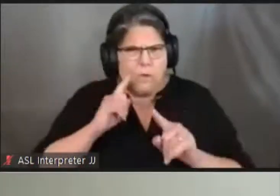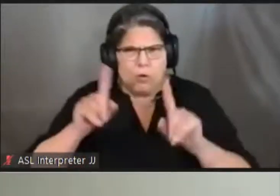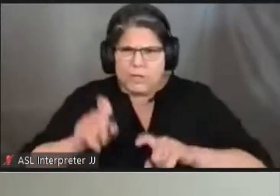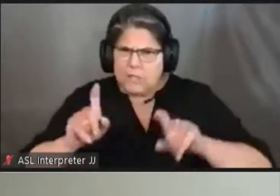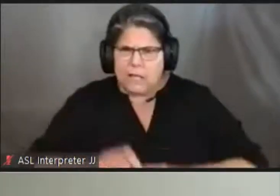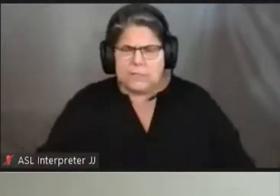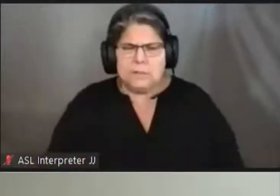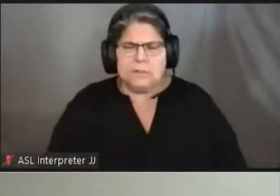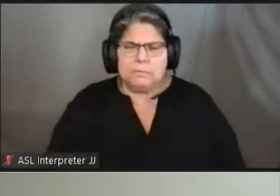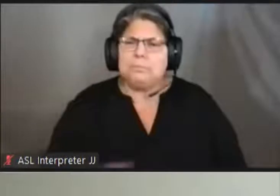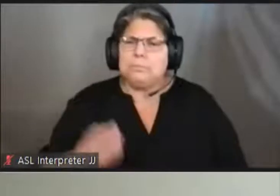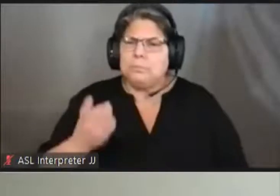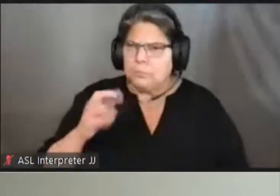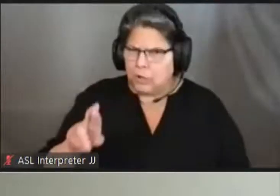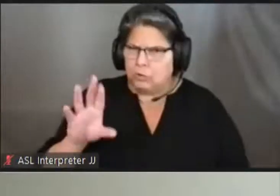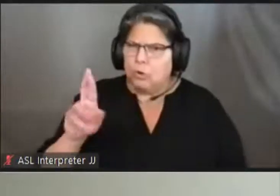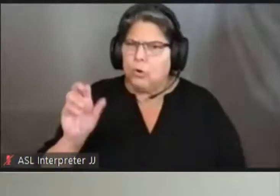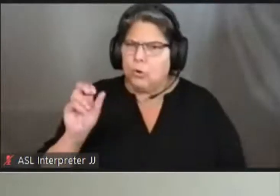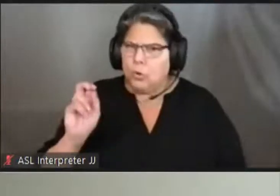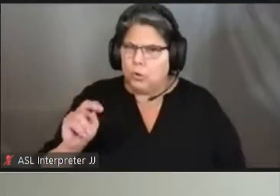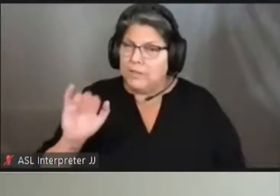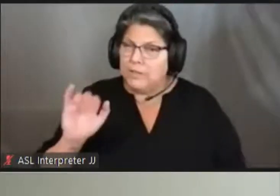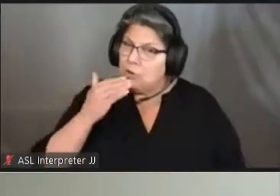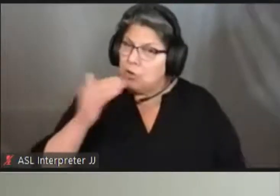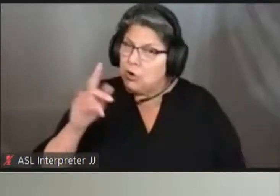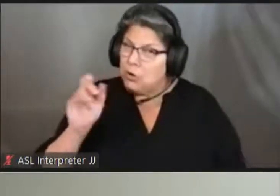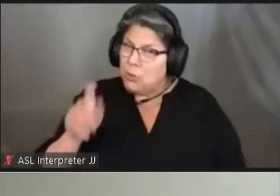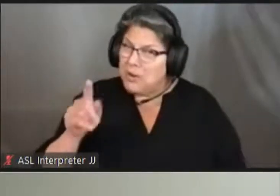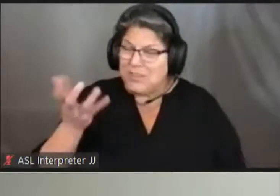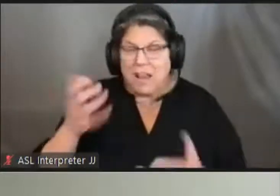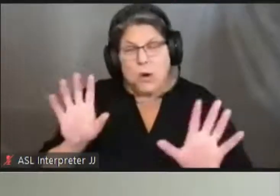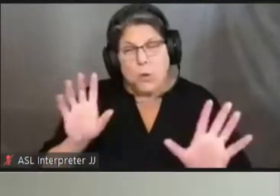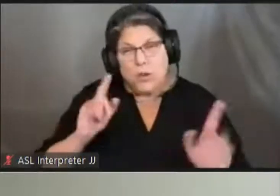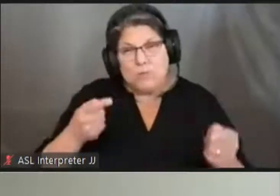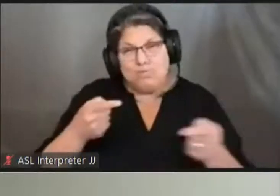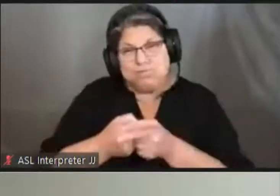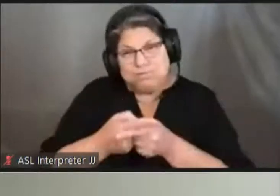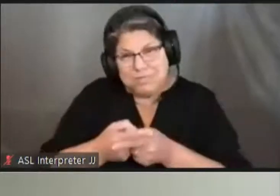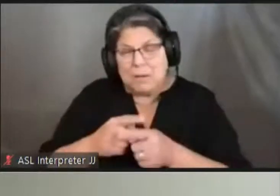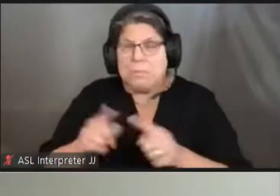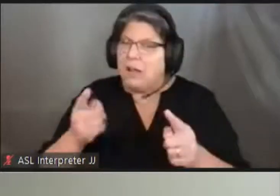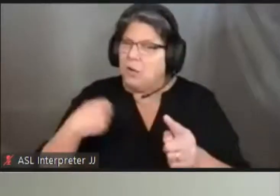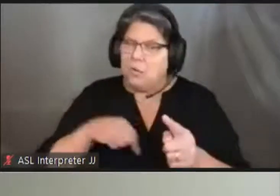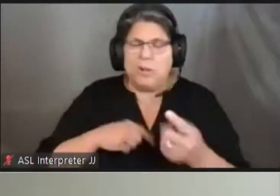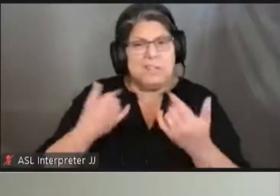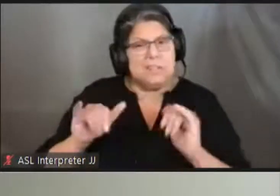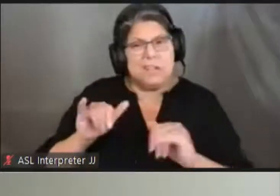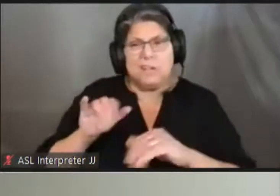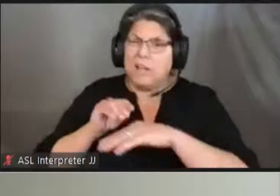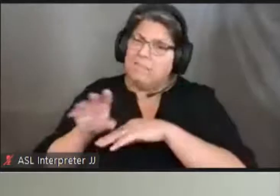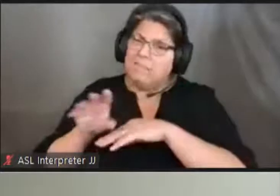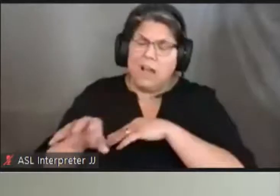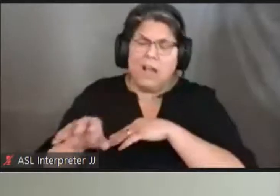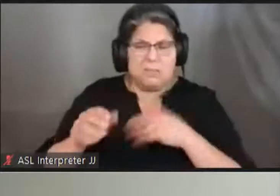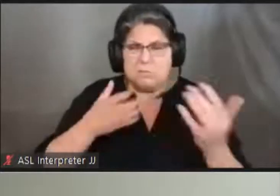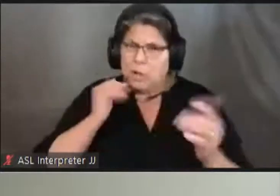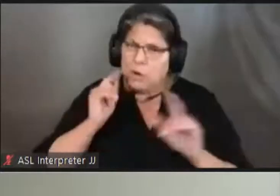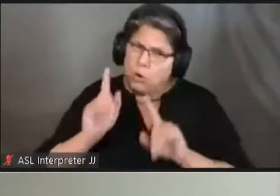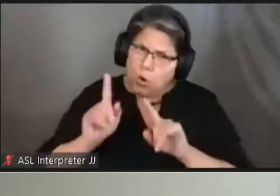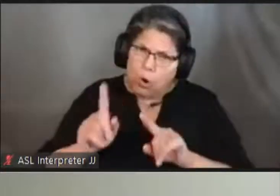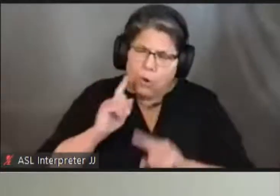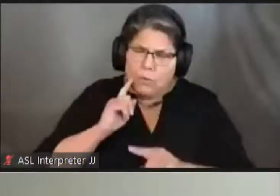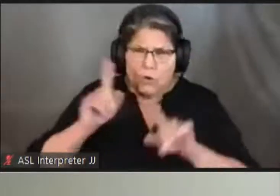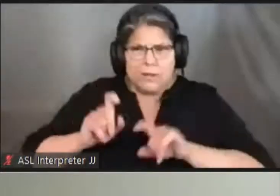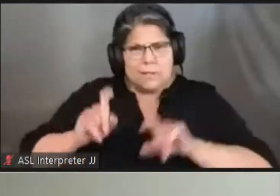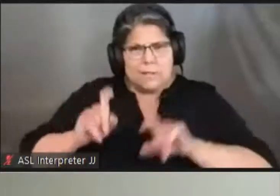So that's a good question. I don't want to contradict, but we still advise getting testing on a regular basis.